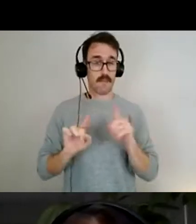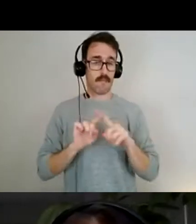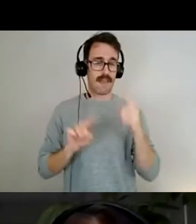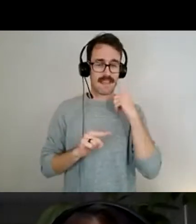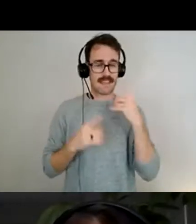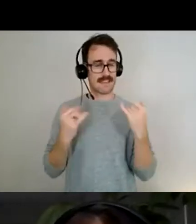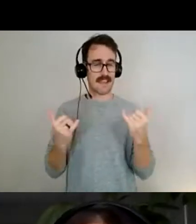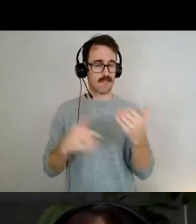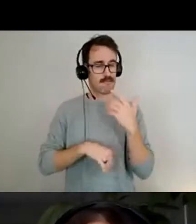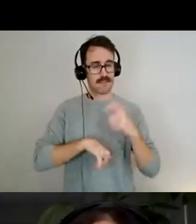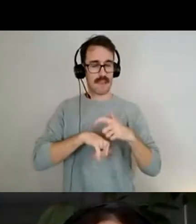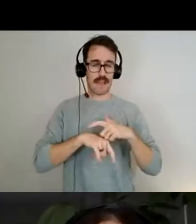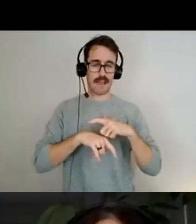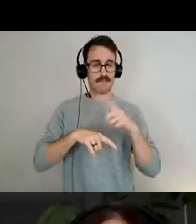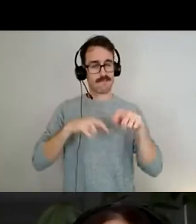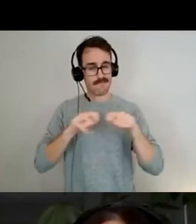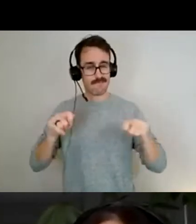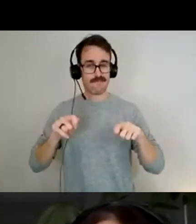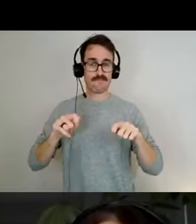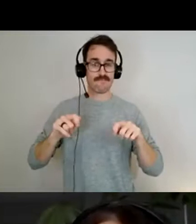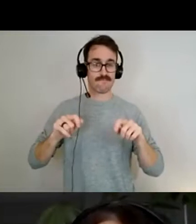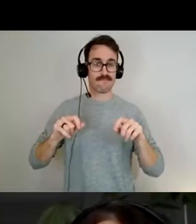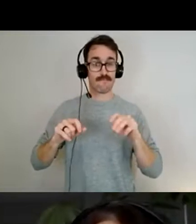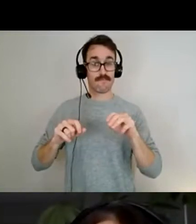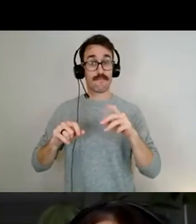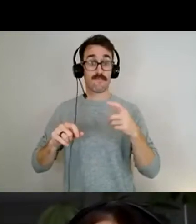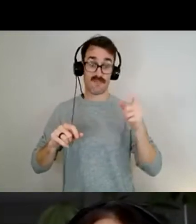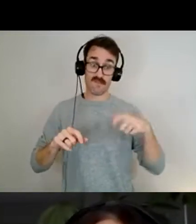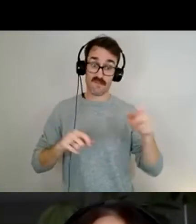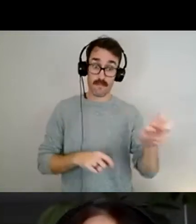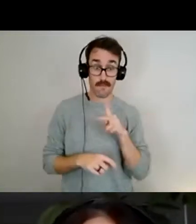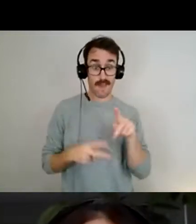have Dr. Yaffe and Dr. Tazkarji back there for another session. Jane, what do you think?